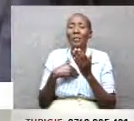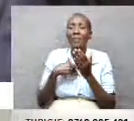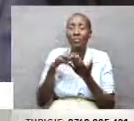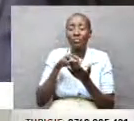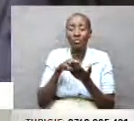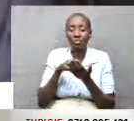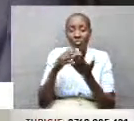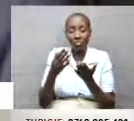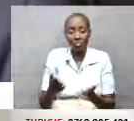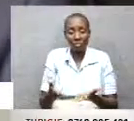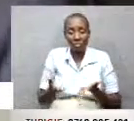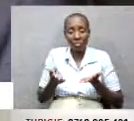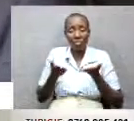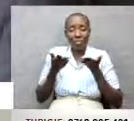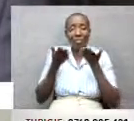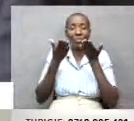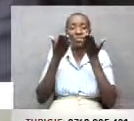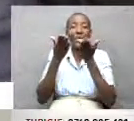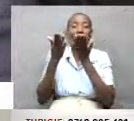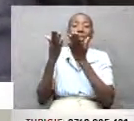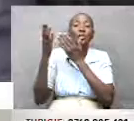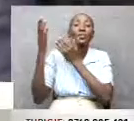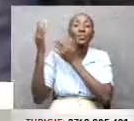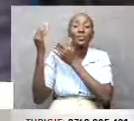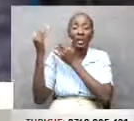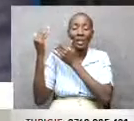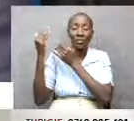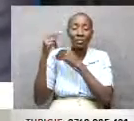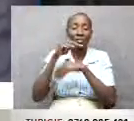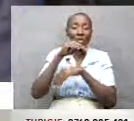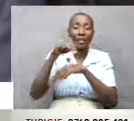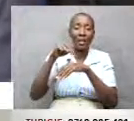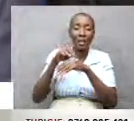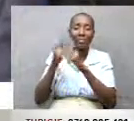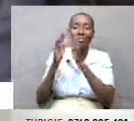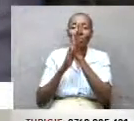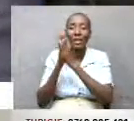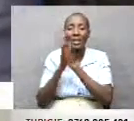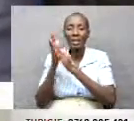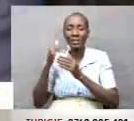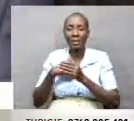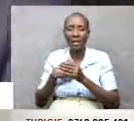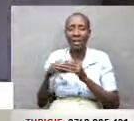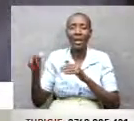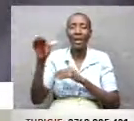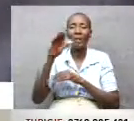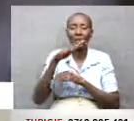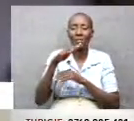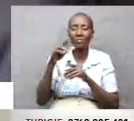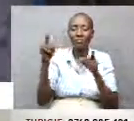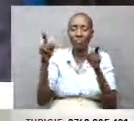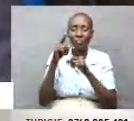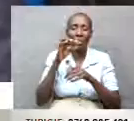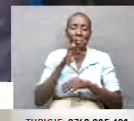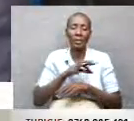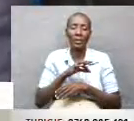the calling and put the overall national interest above short-term partisan considerations. We take